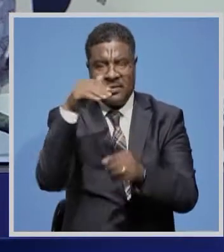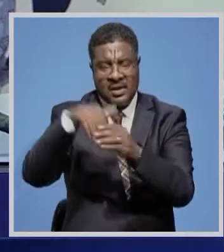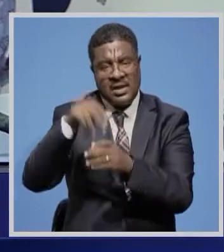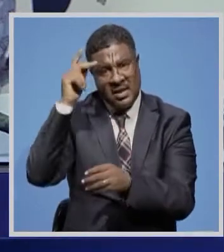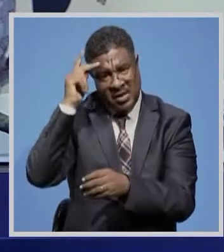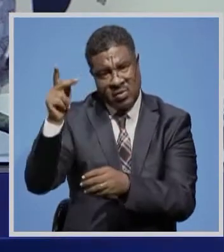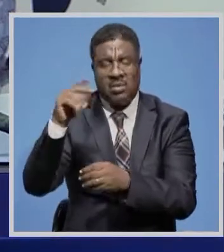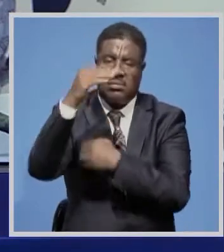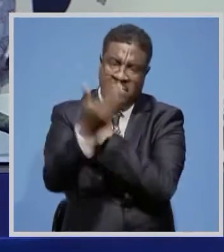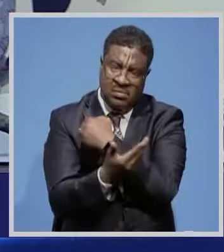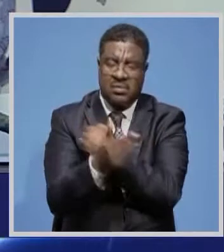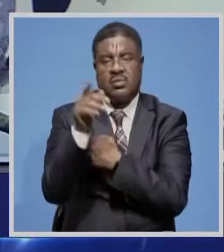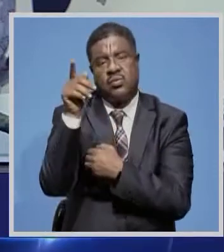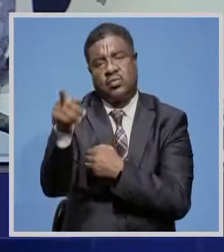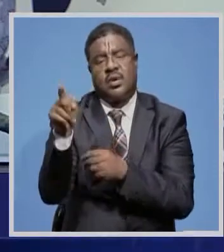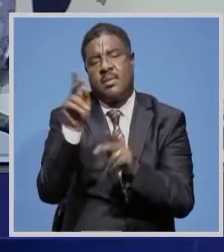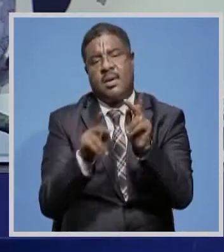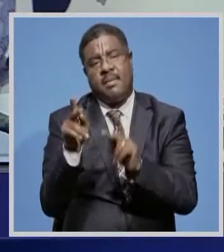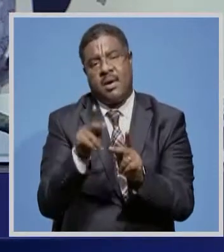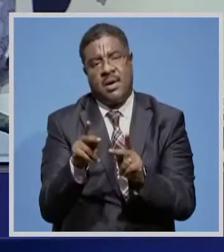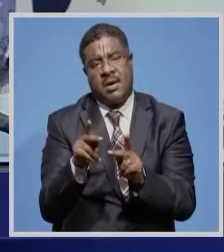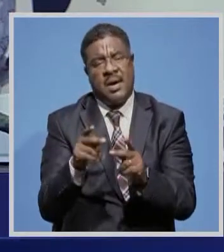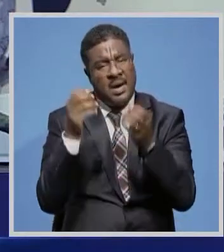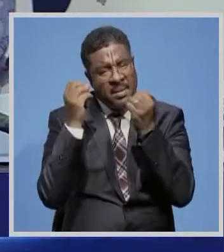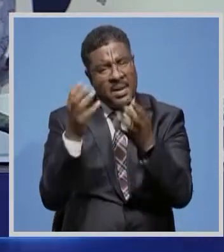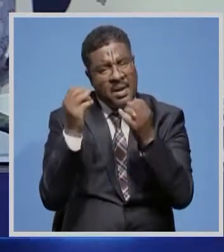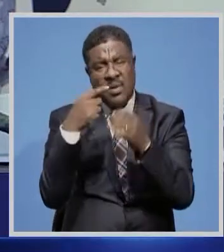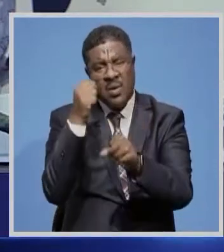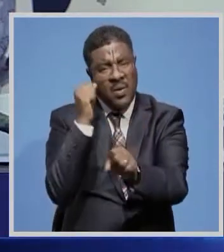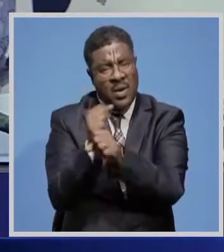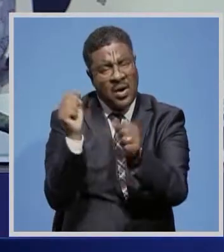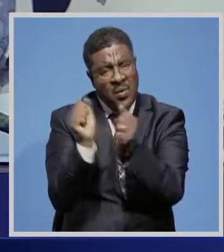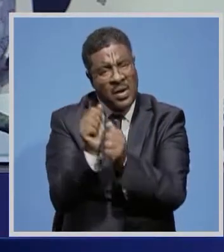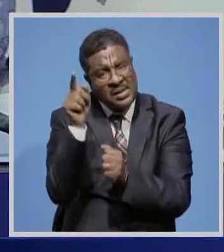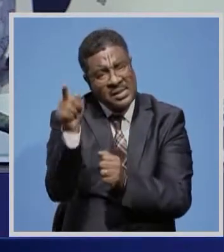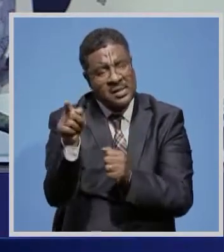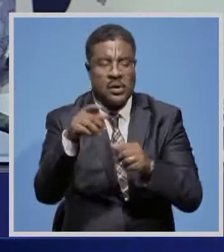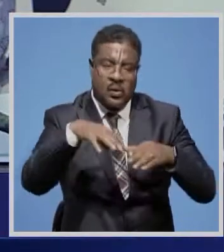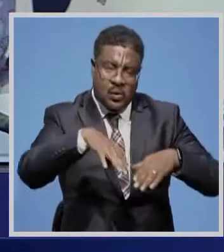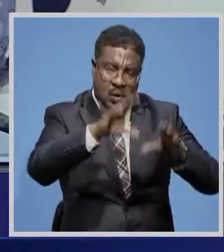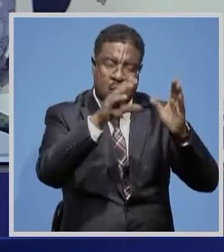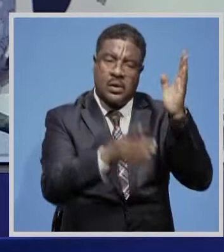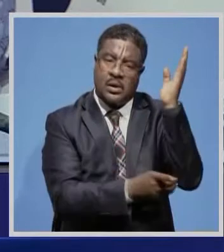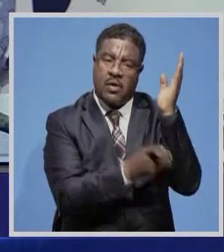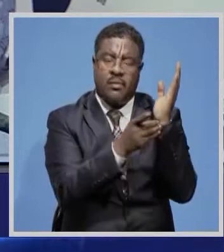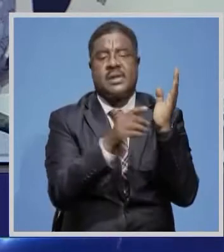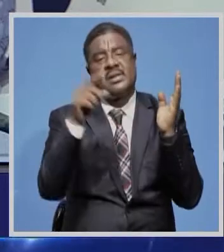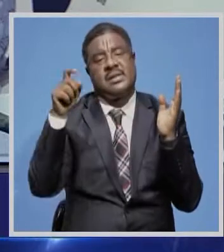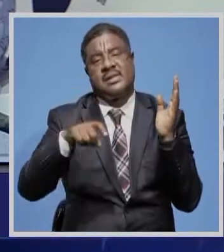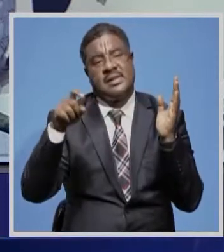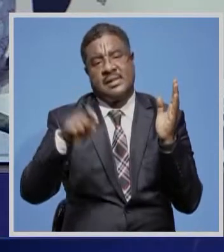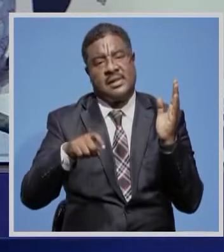Mr. Musenge and his members, said the ruling party is working closely with all Zambians to ensure continuity in development. He has